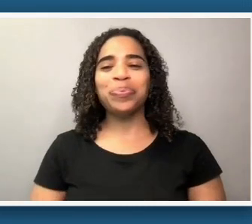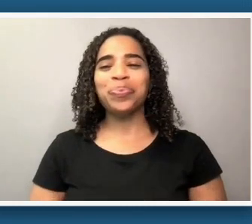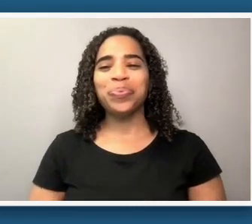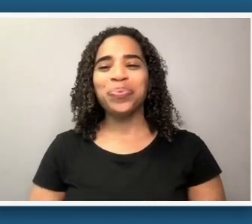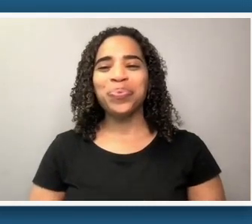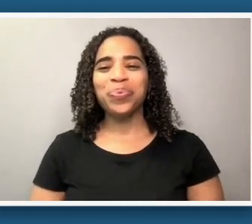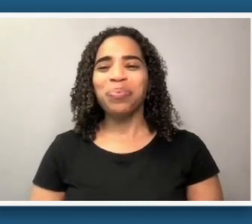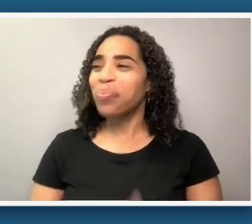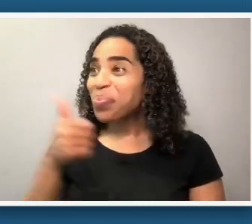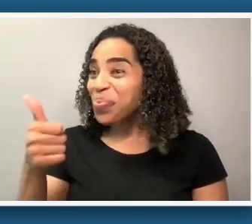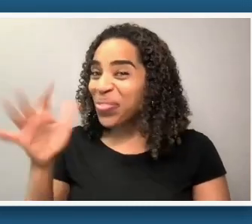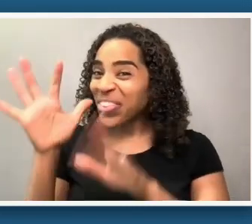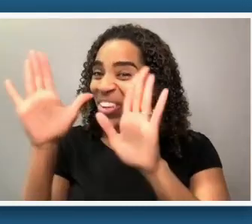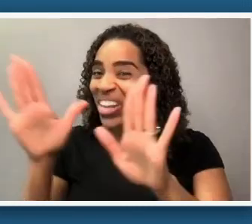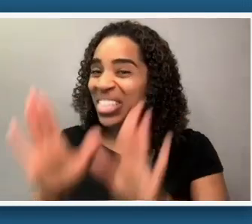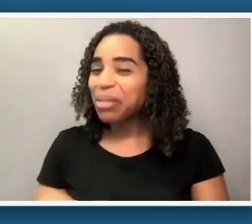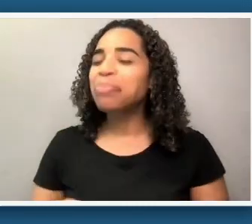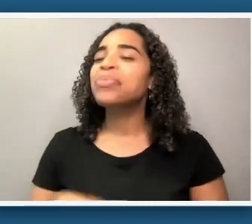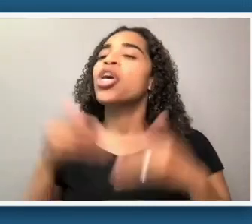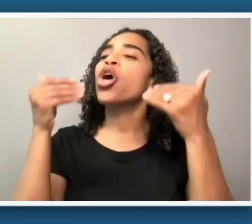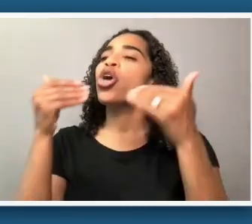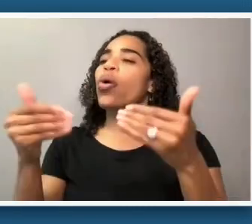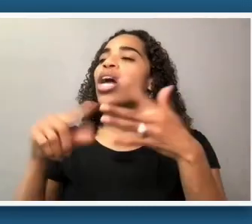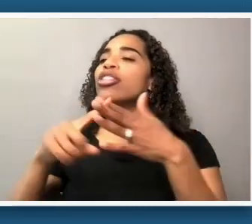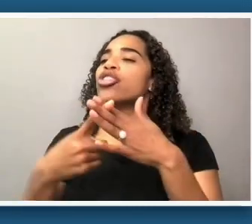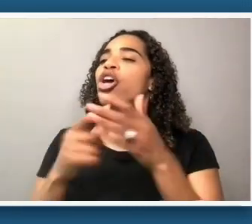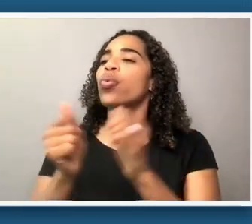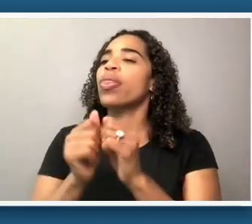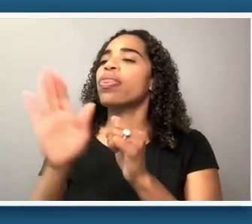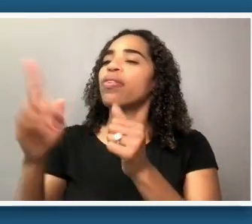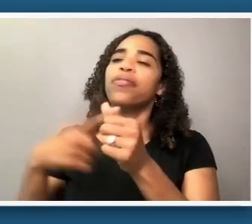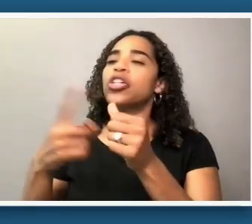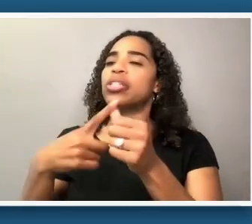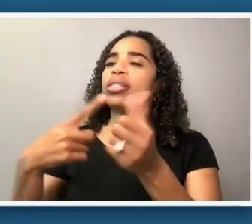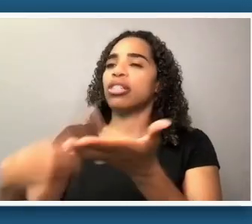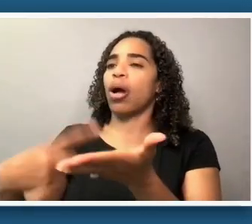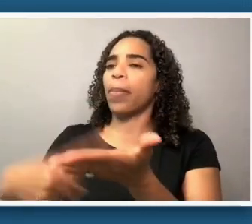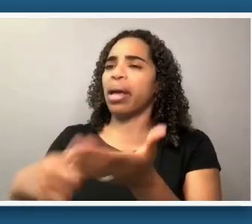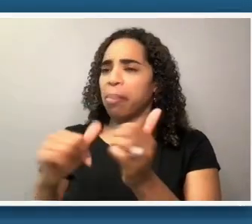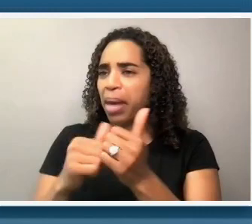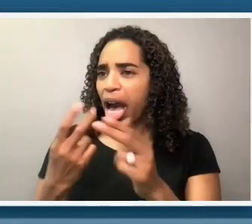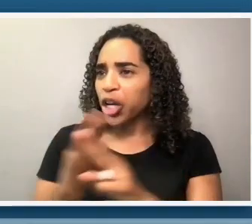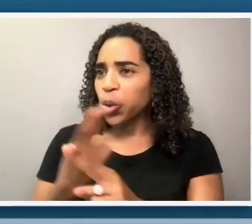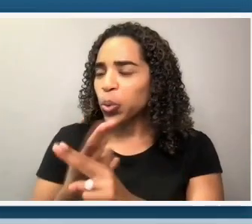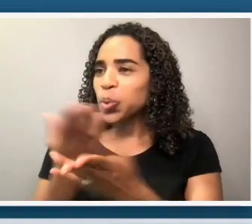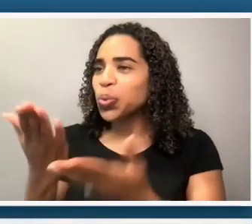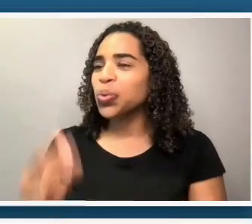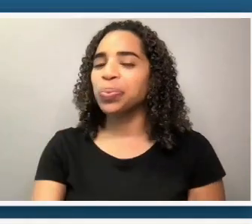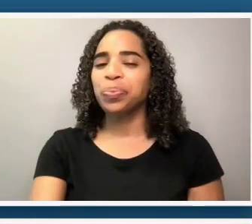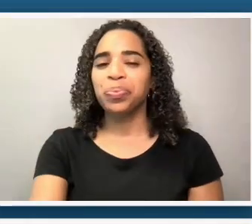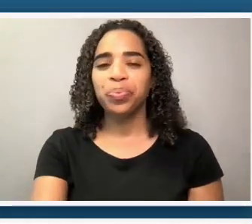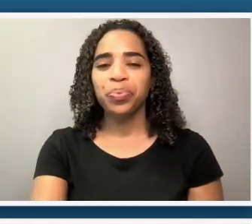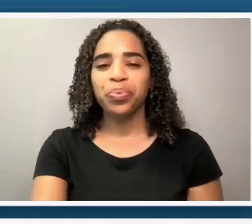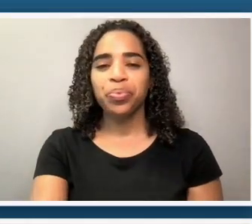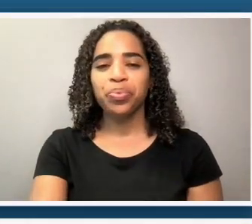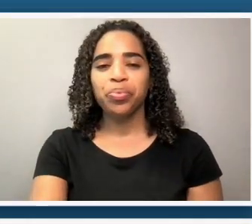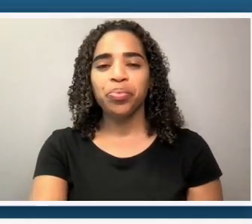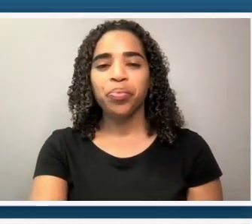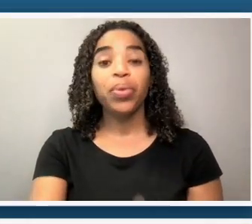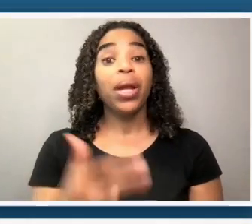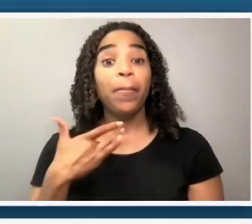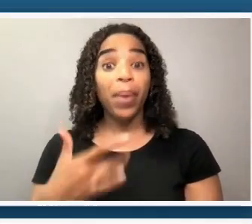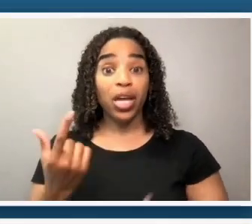Fantastic. So why don't we dive into that first topic, Sher? How do you use them with your students? Well, in three ways: to